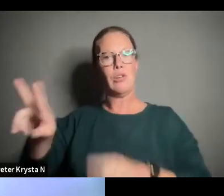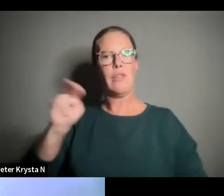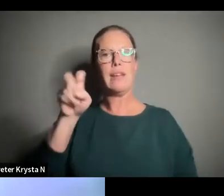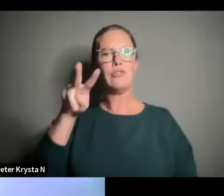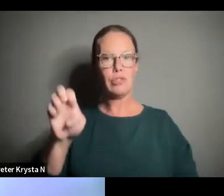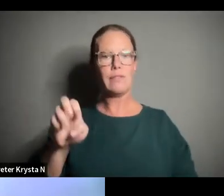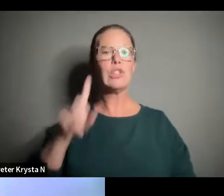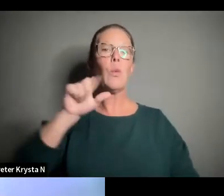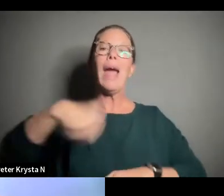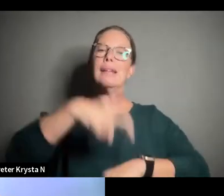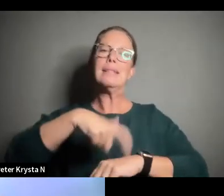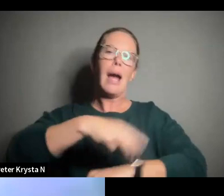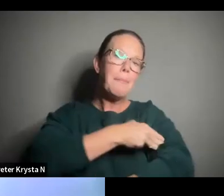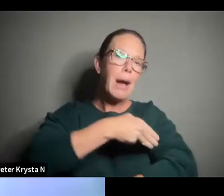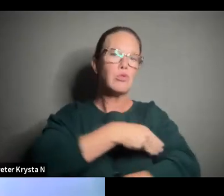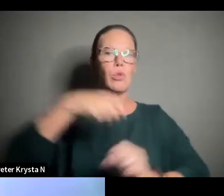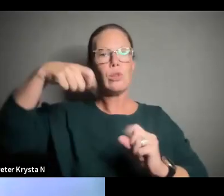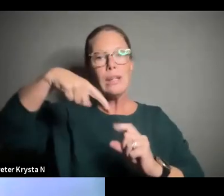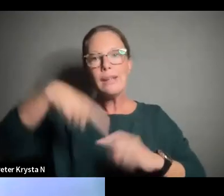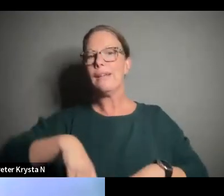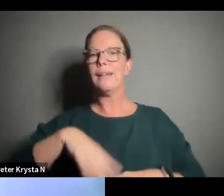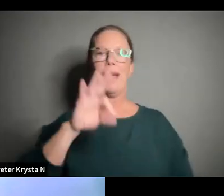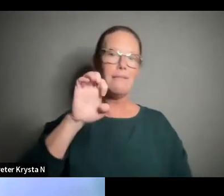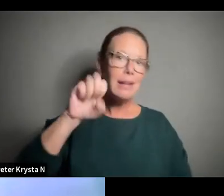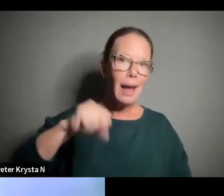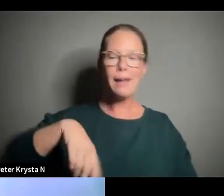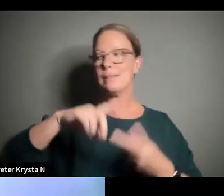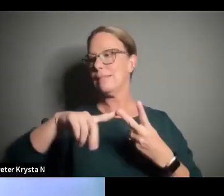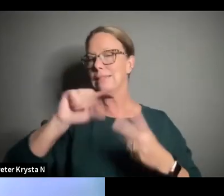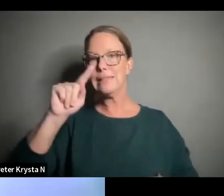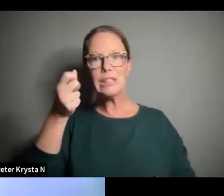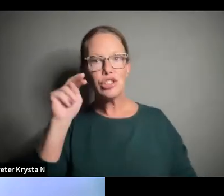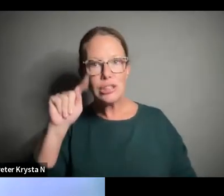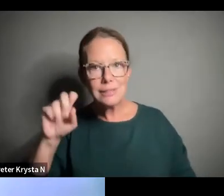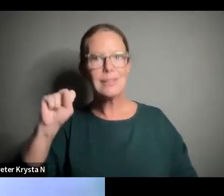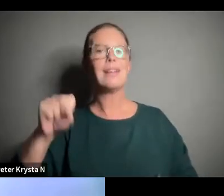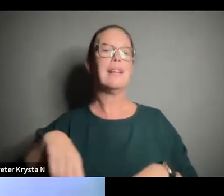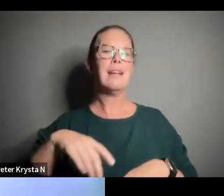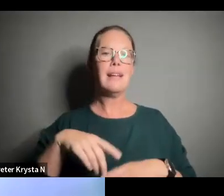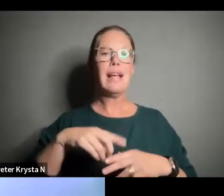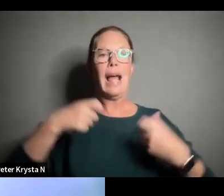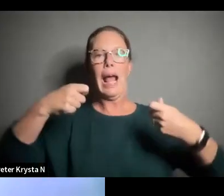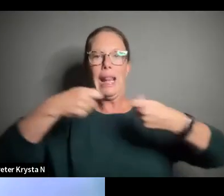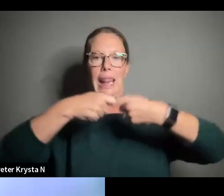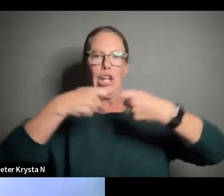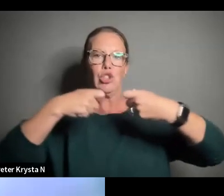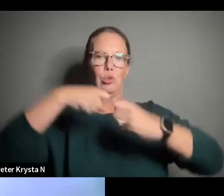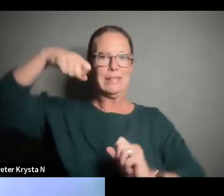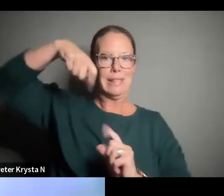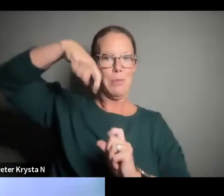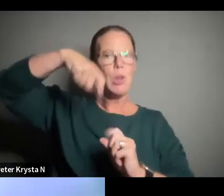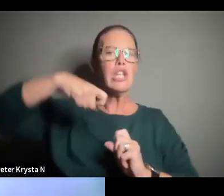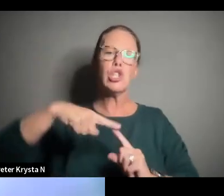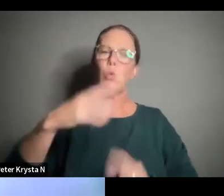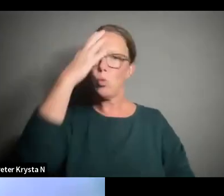type of muscle stimulation, be it a TENS unit and an FES bike and all these other things you've talked about over the years, the electrostimulation we believe is very important